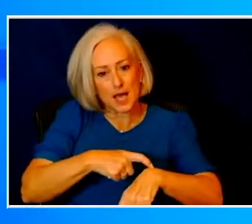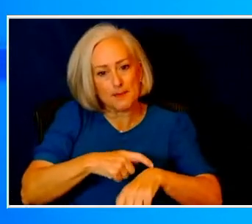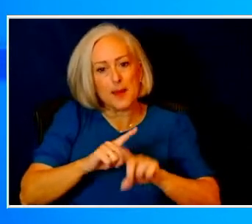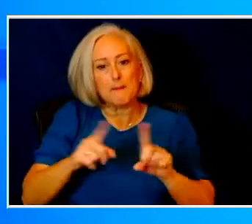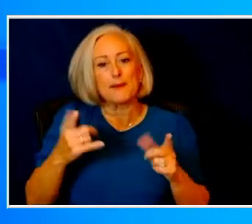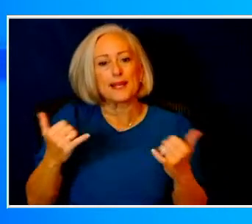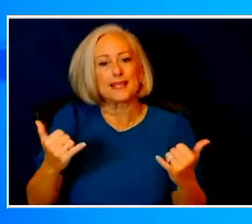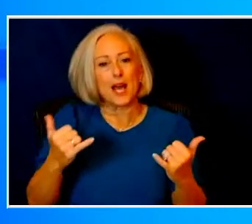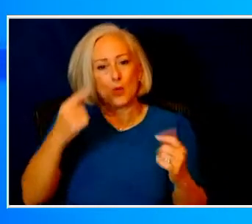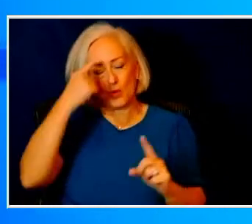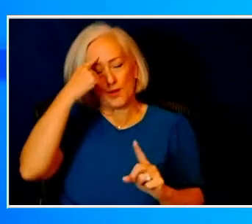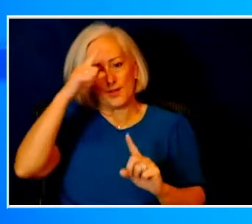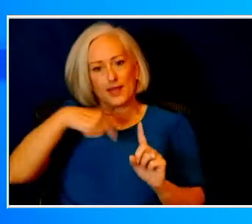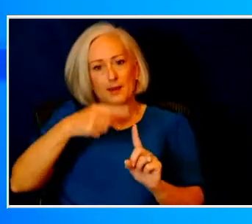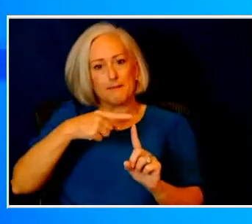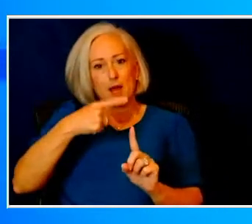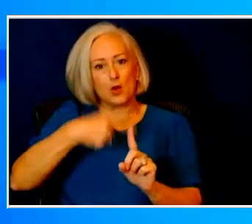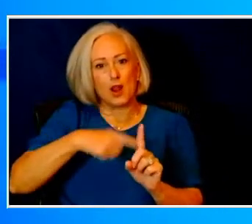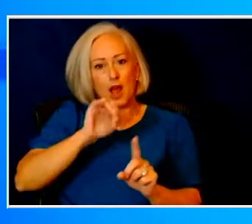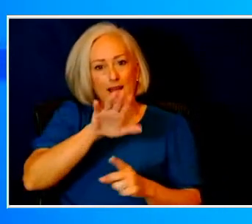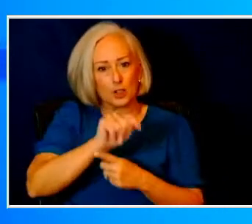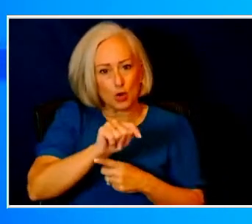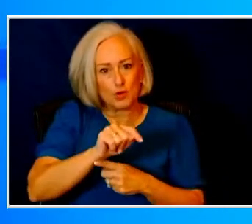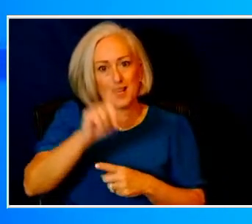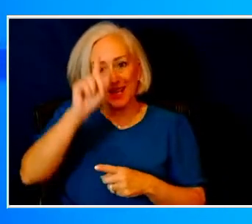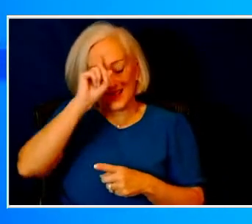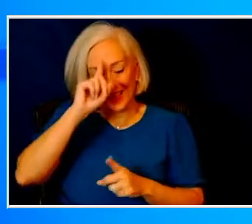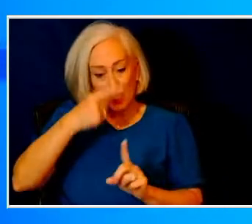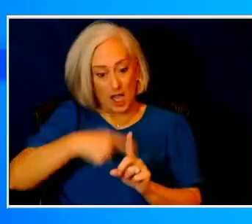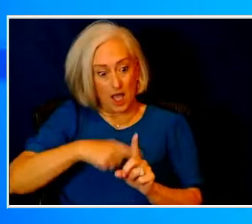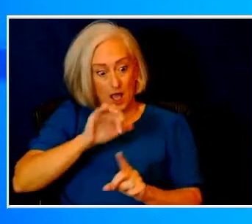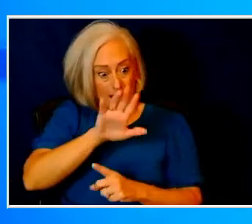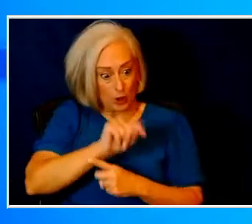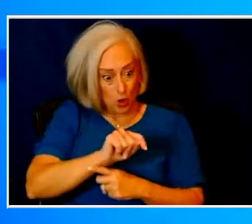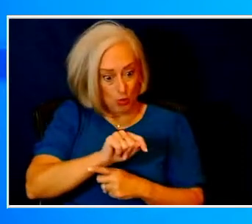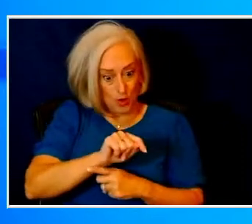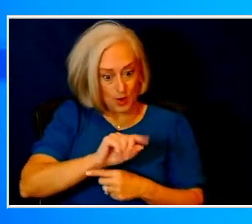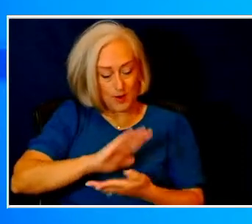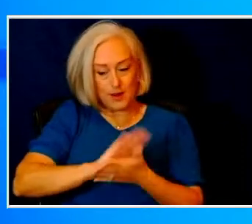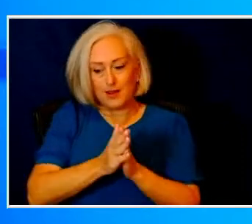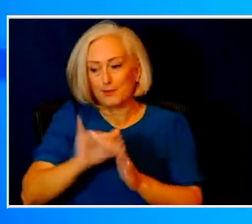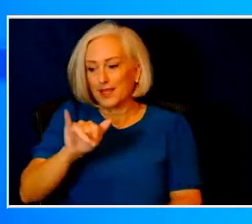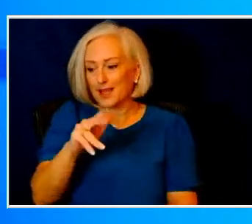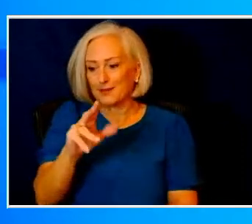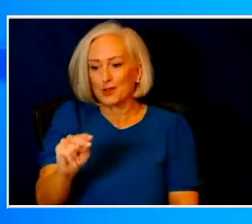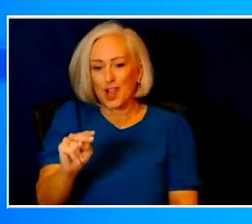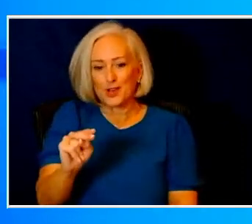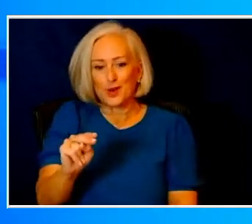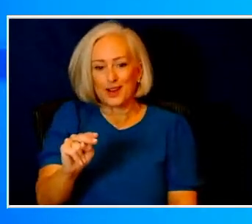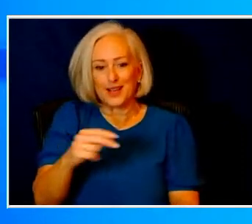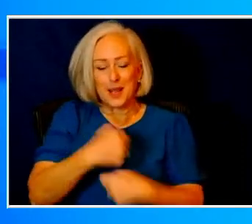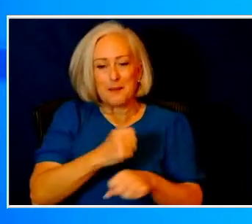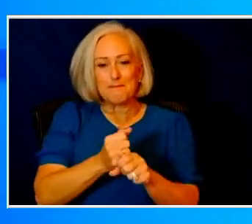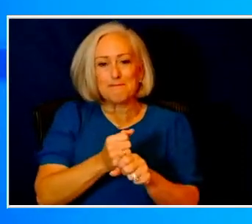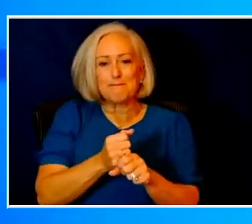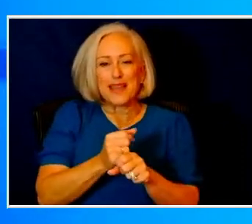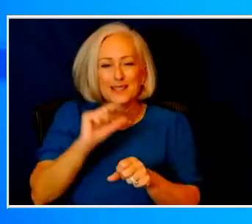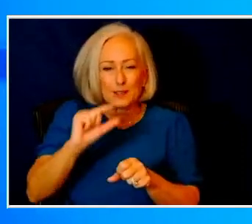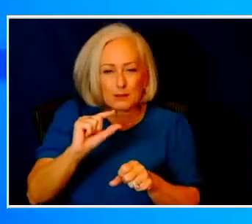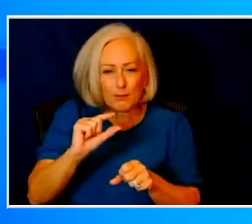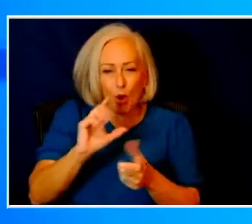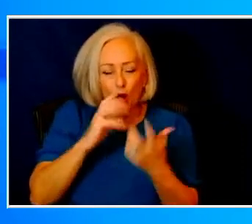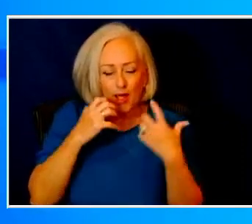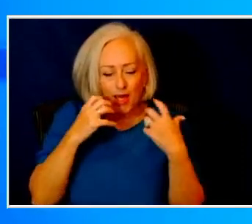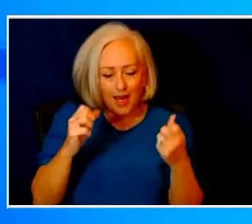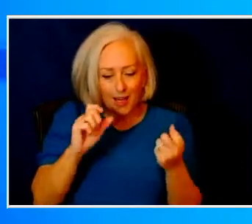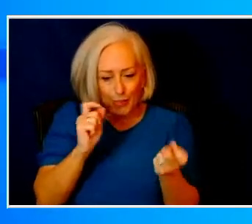the new January, and let's not put off making some small health changes now so that we can gain some momentum through the holidays, or at